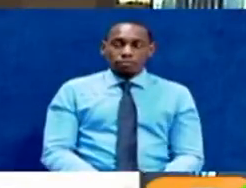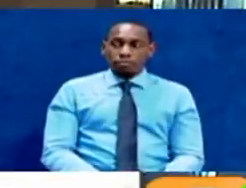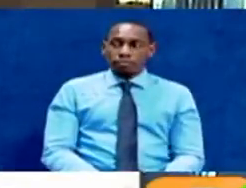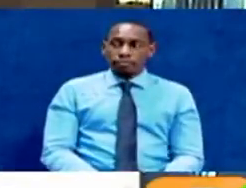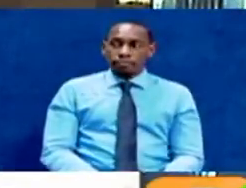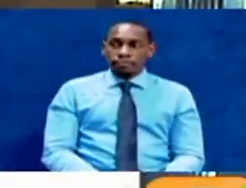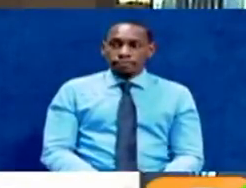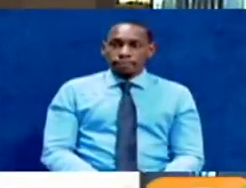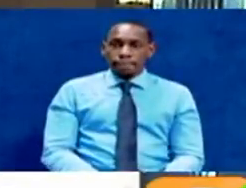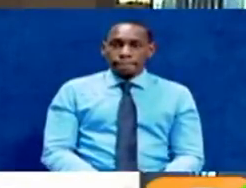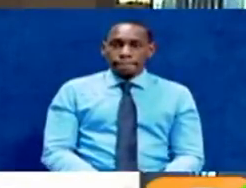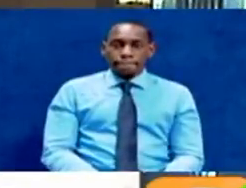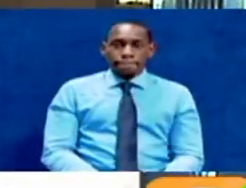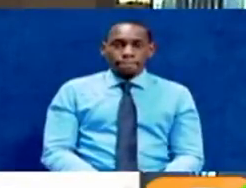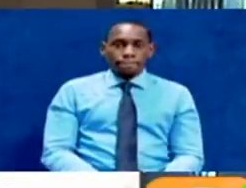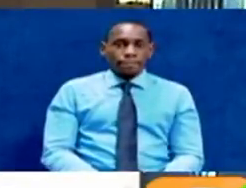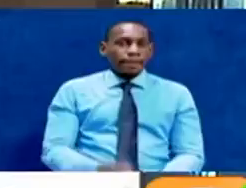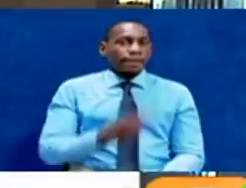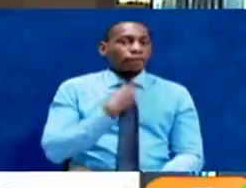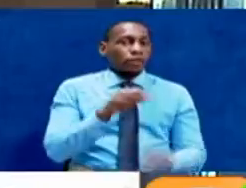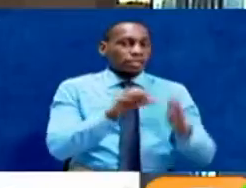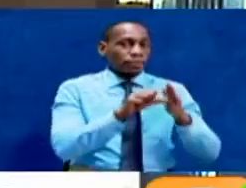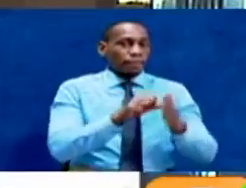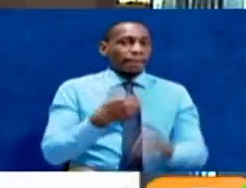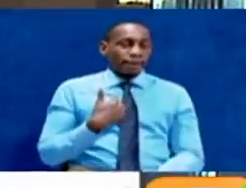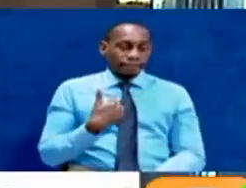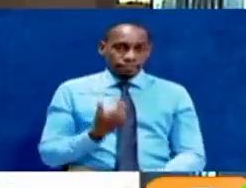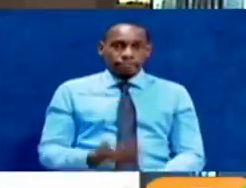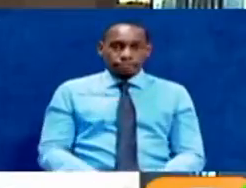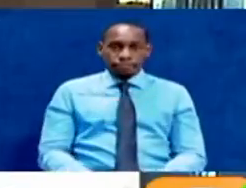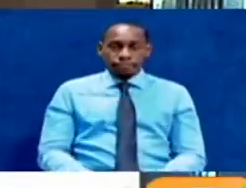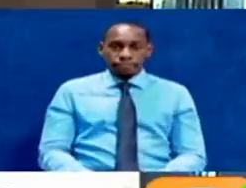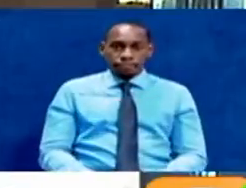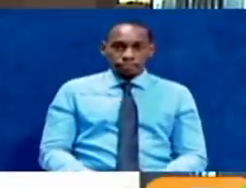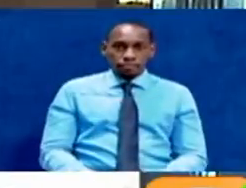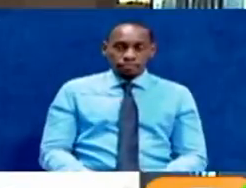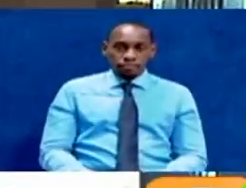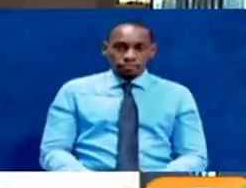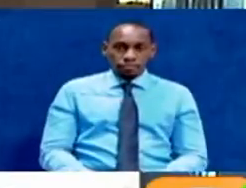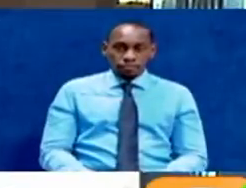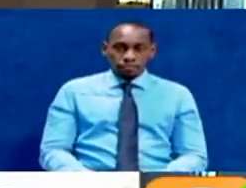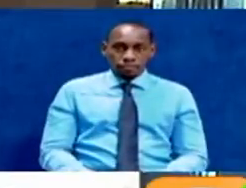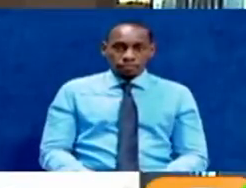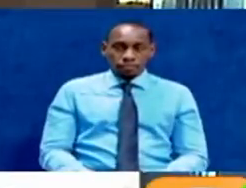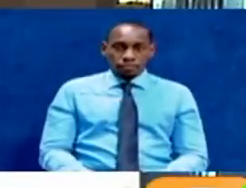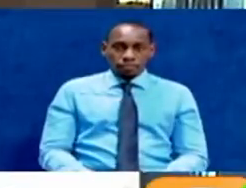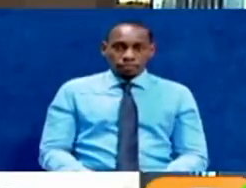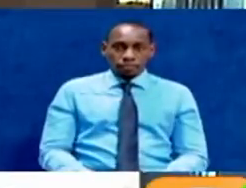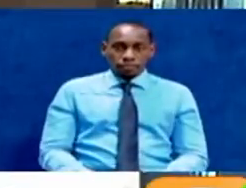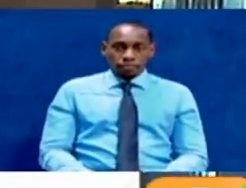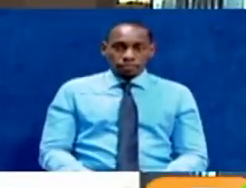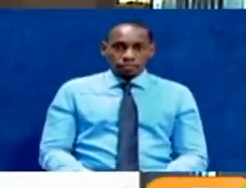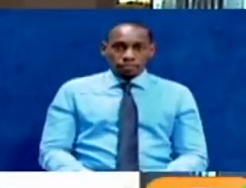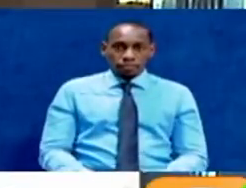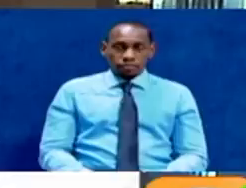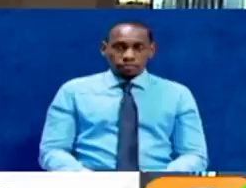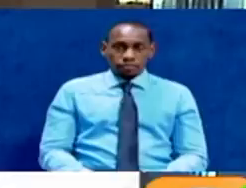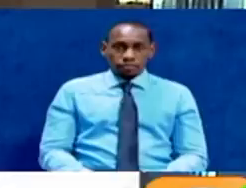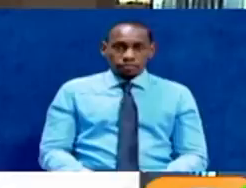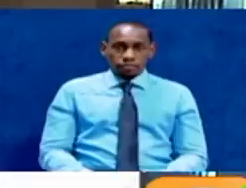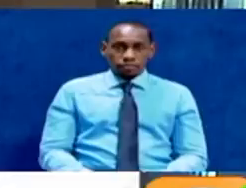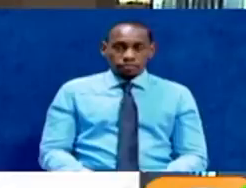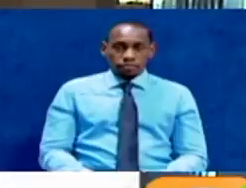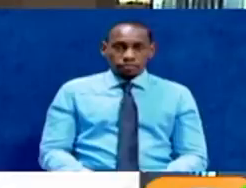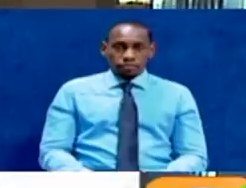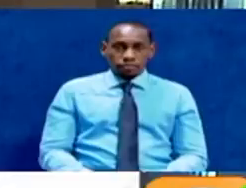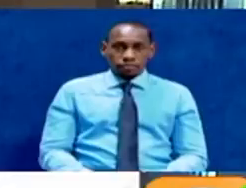Linturi. Okay, we seem to have a challenge getting him on the line. I'll be giving him a chance to respond shortly. Just to take you back,